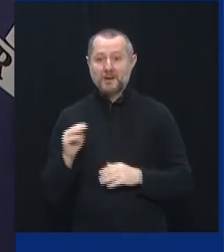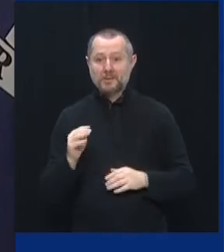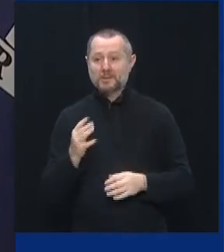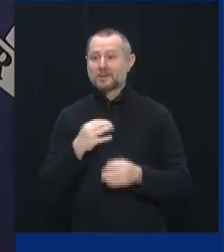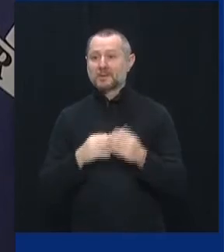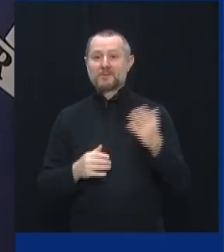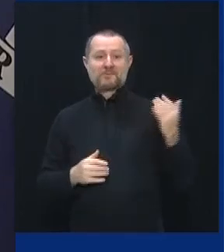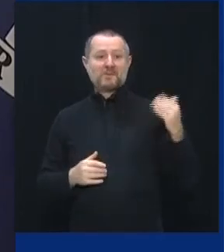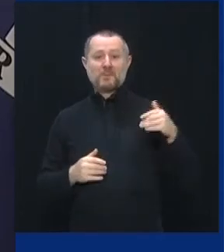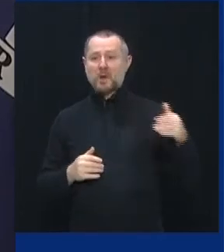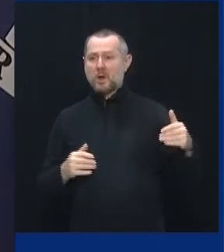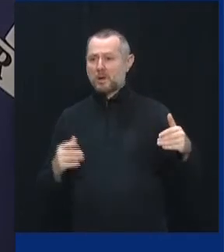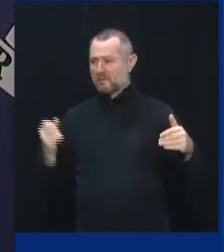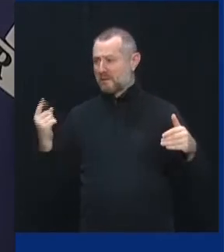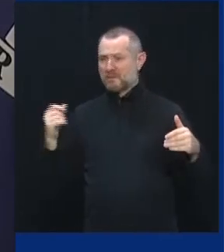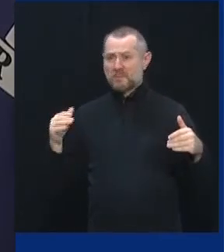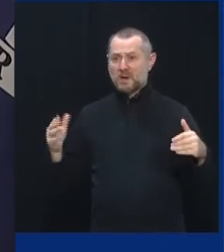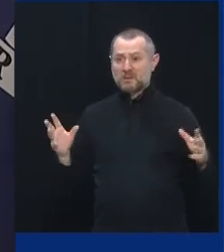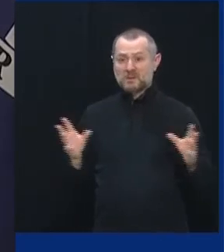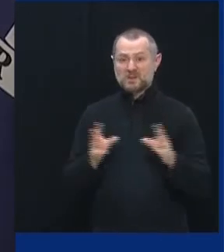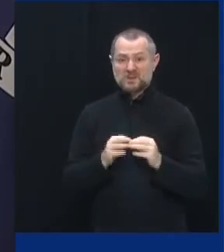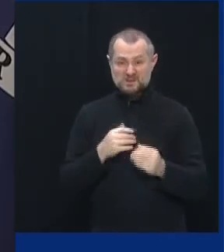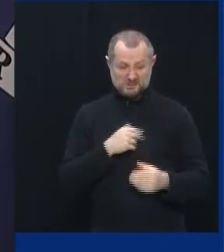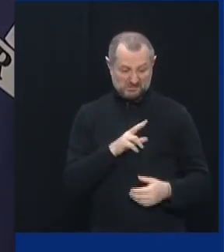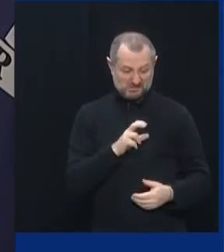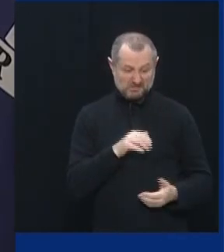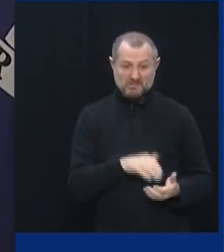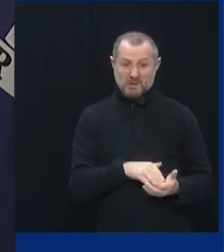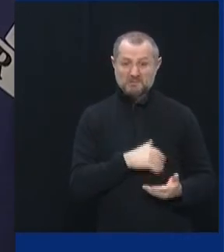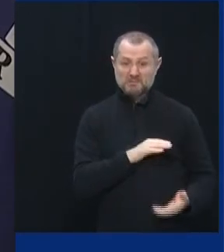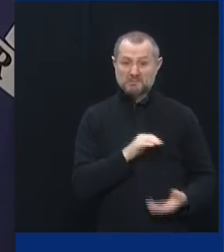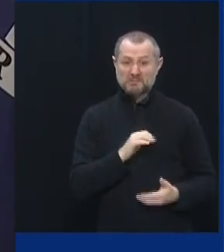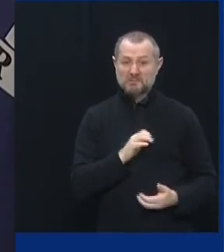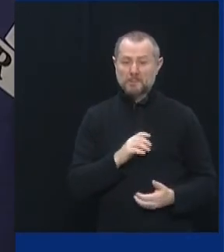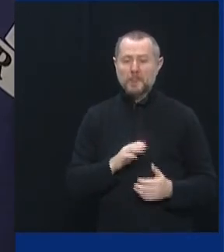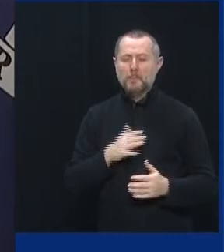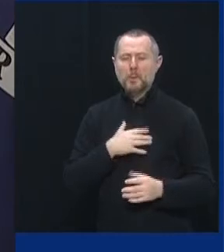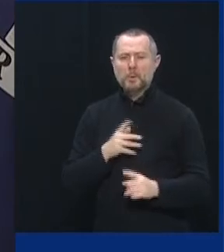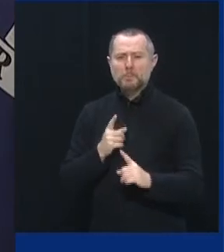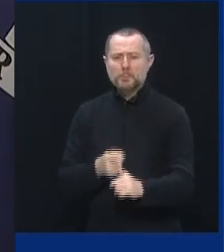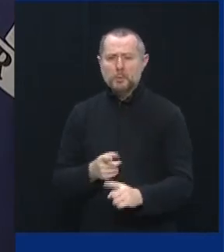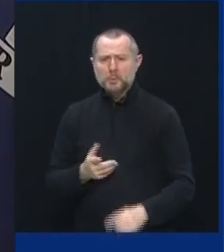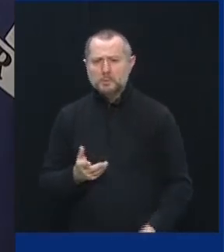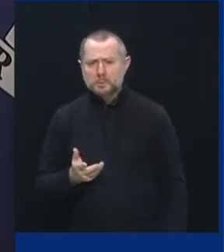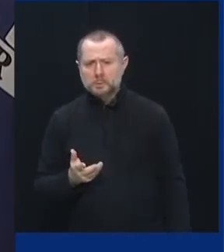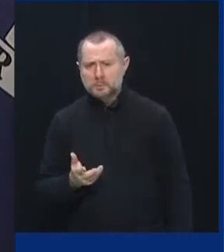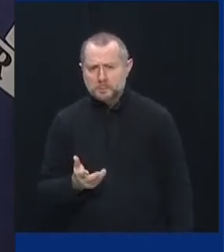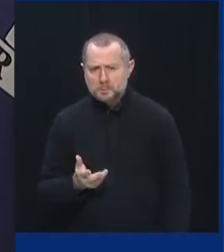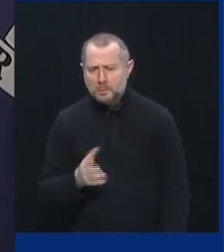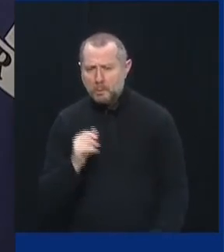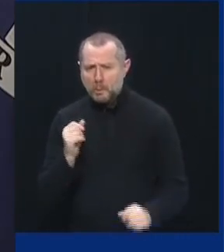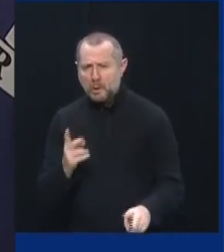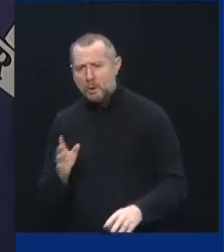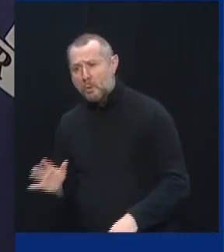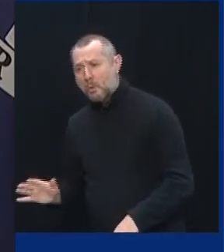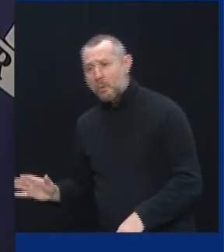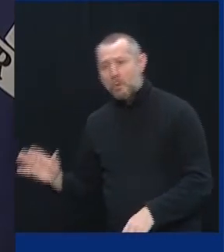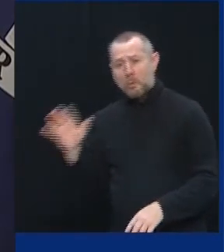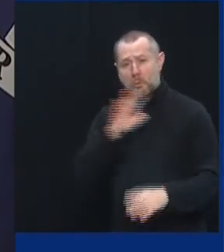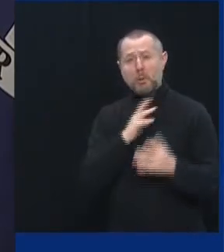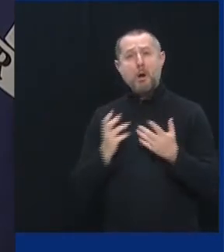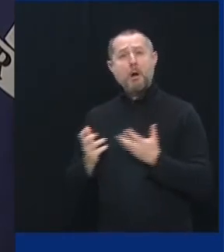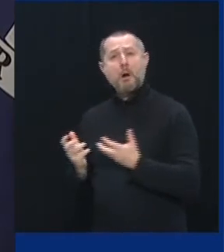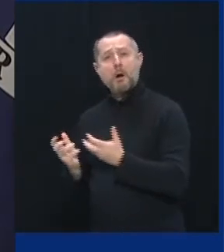per week. So it becomes a question of, okay, everybody's available. Nobody can get